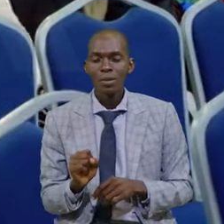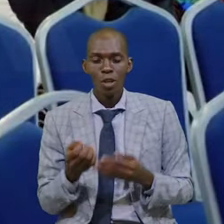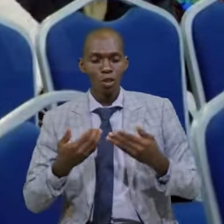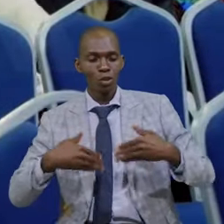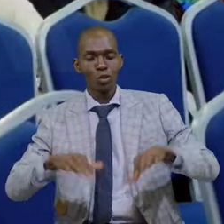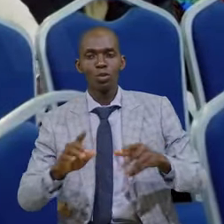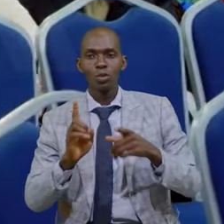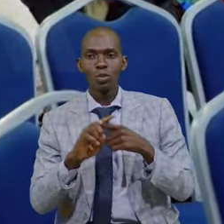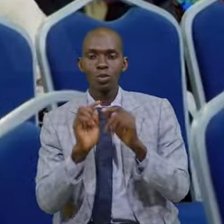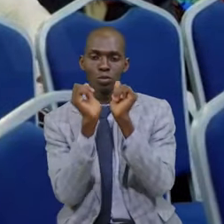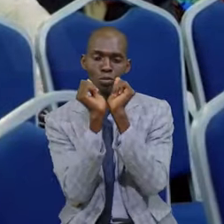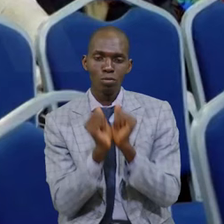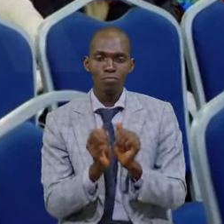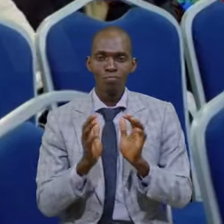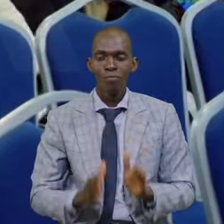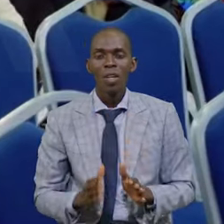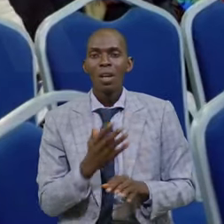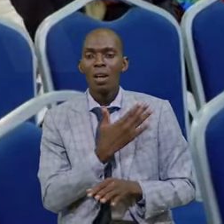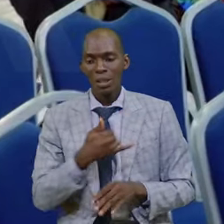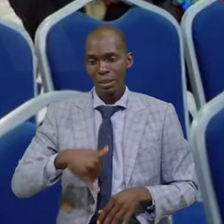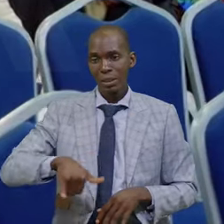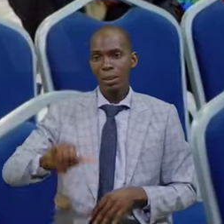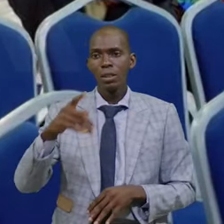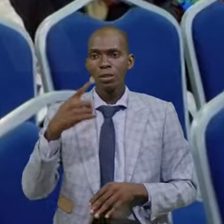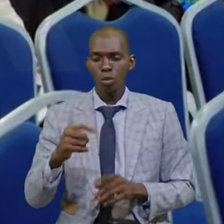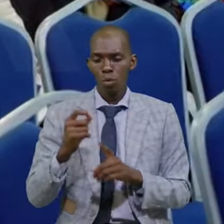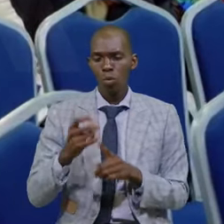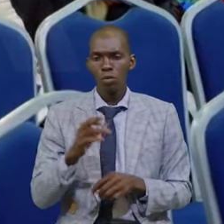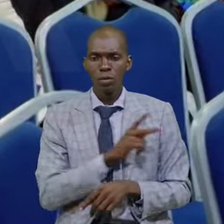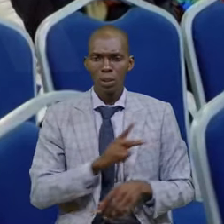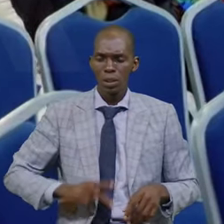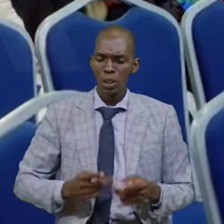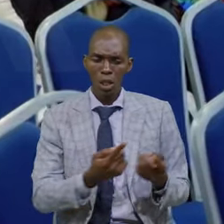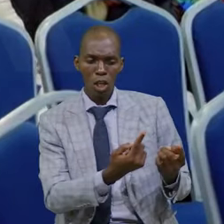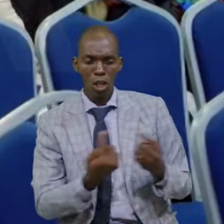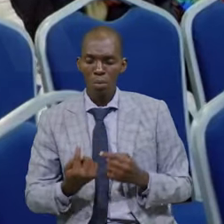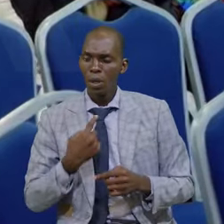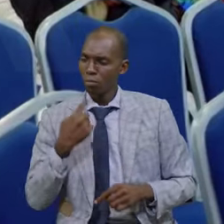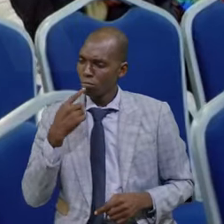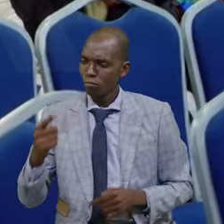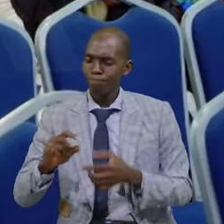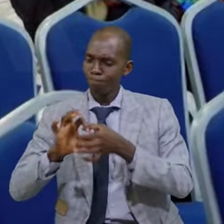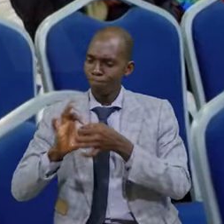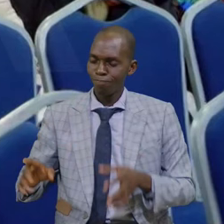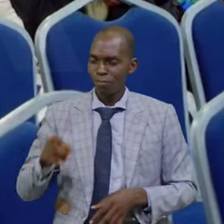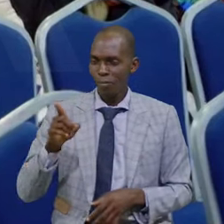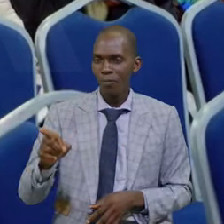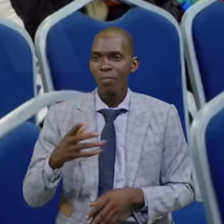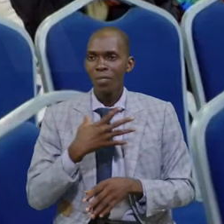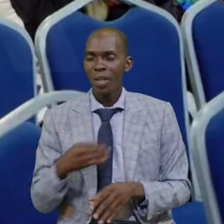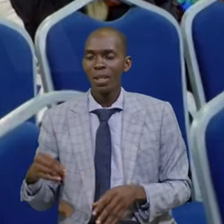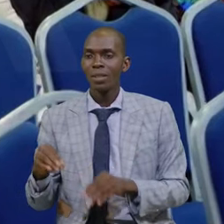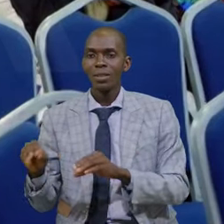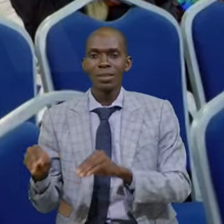slavery, and yet the word of the king came and loosed him and set